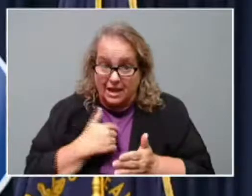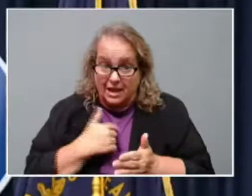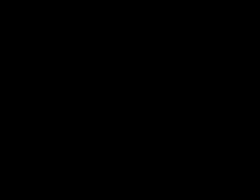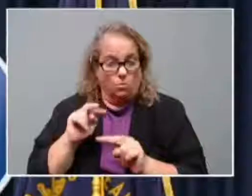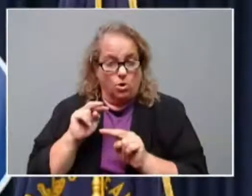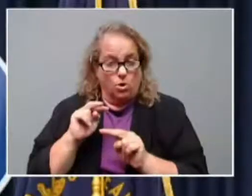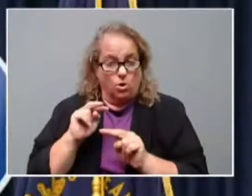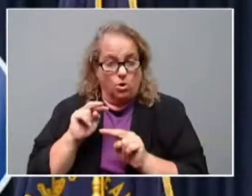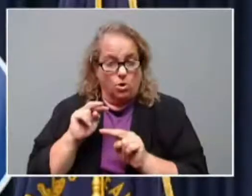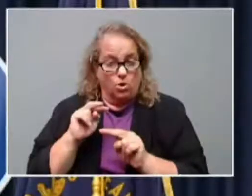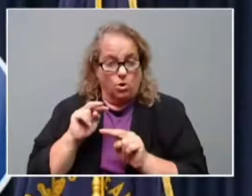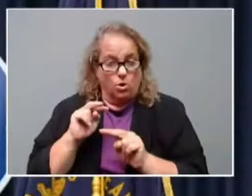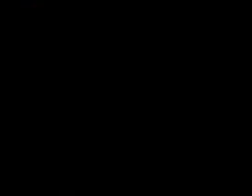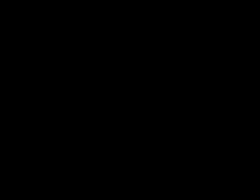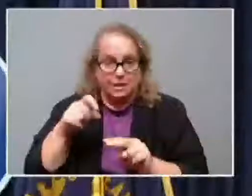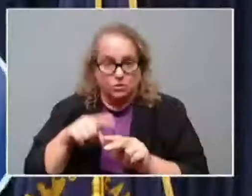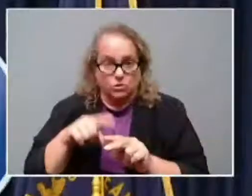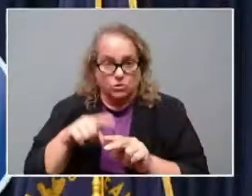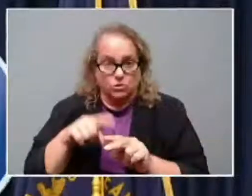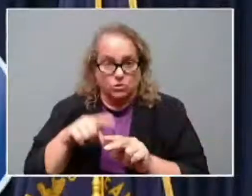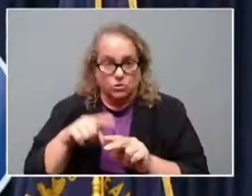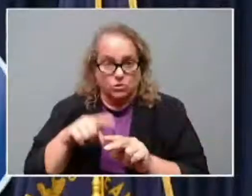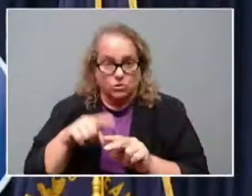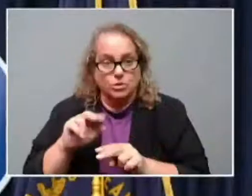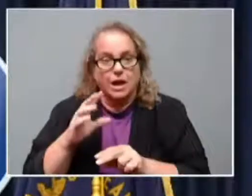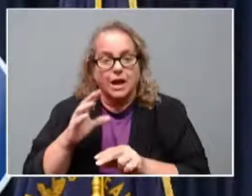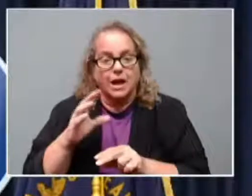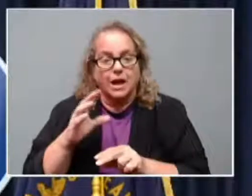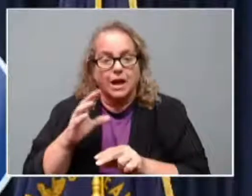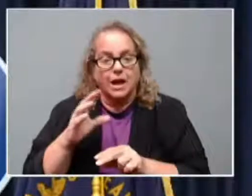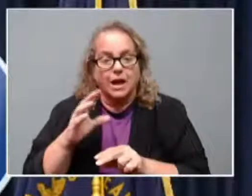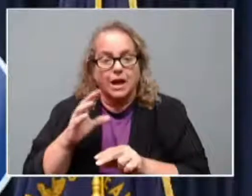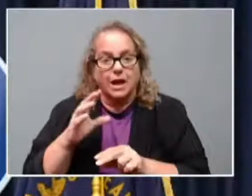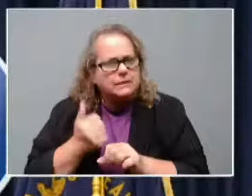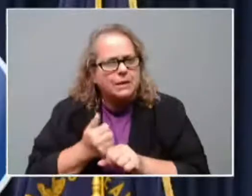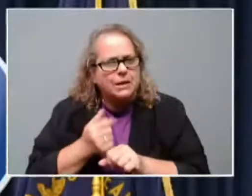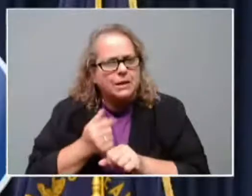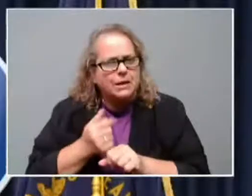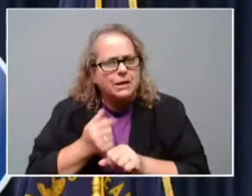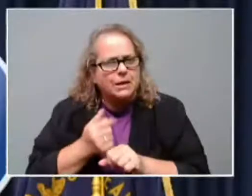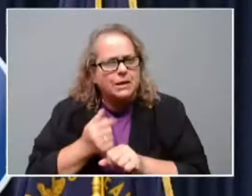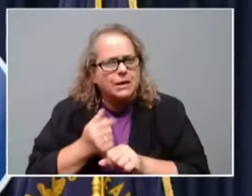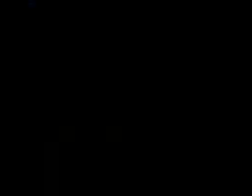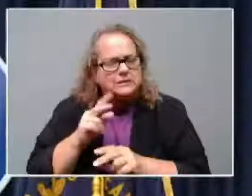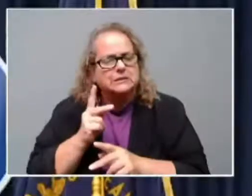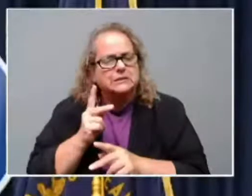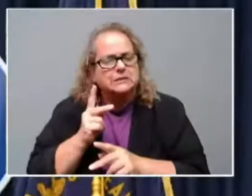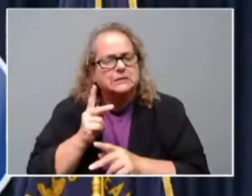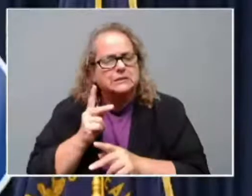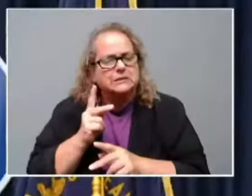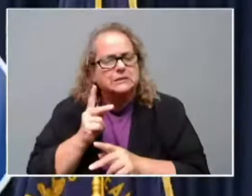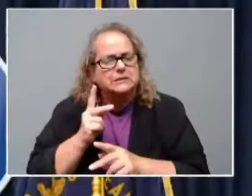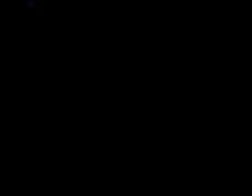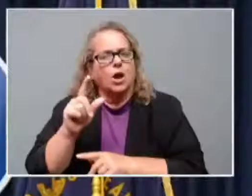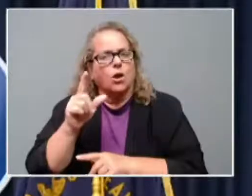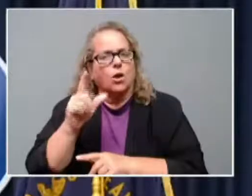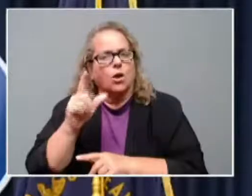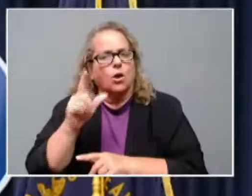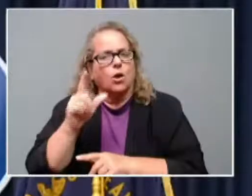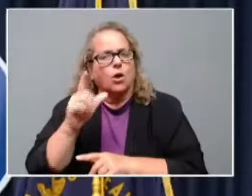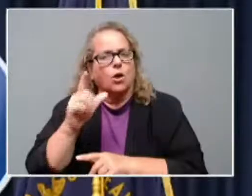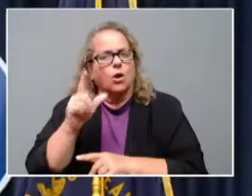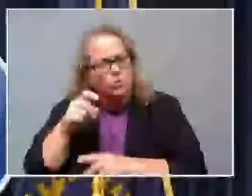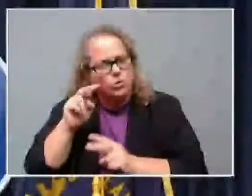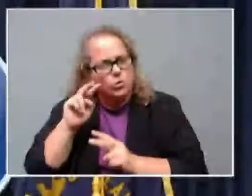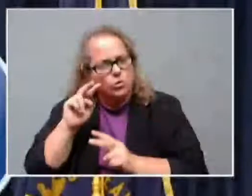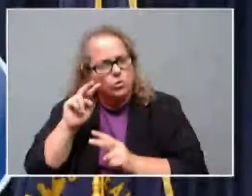need to watch and to be humble about where this can go is the drop week over week